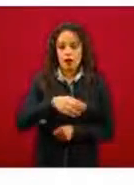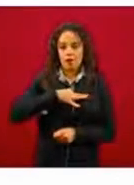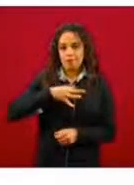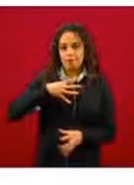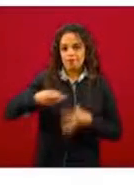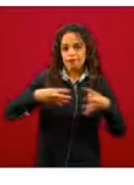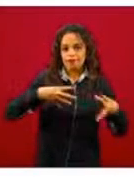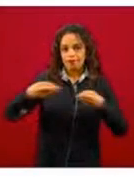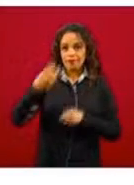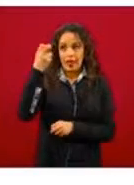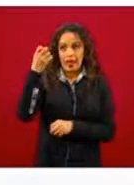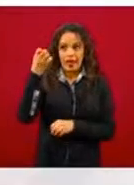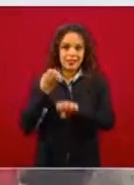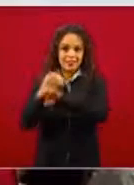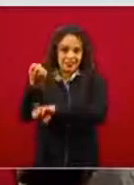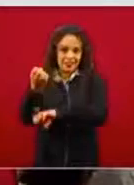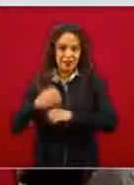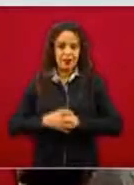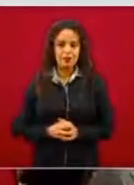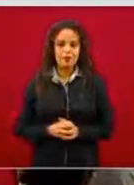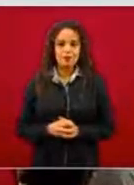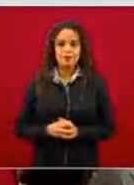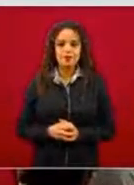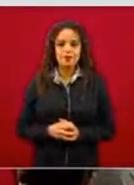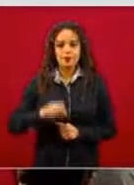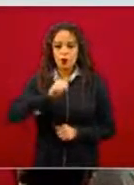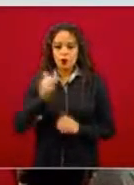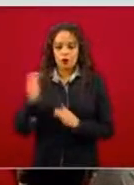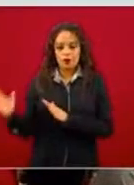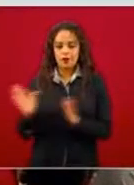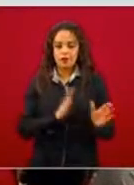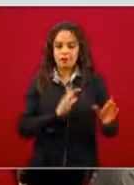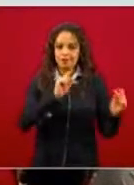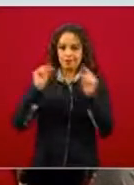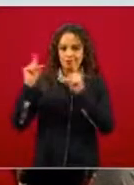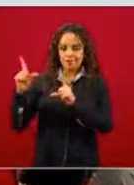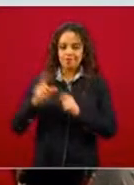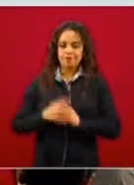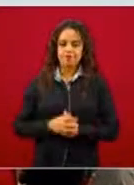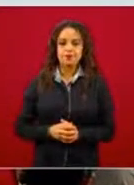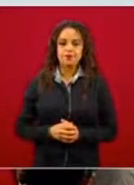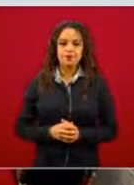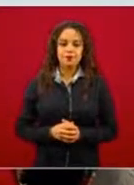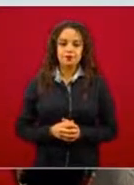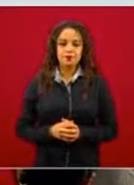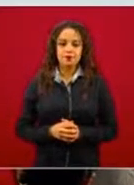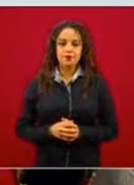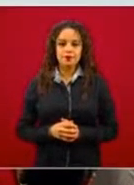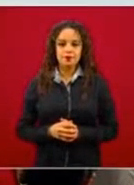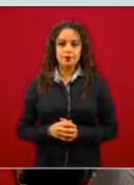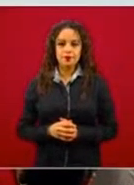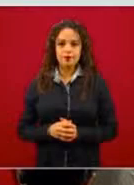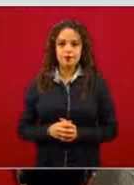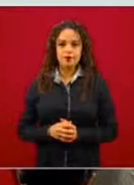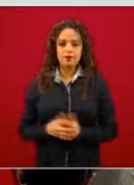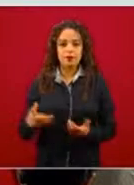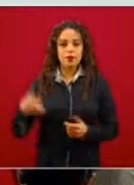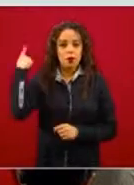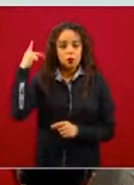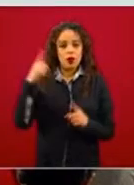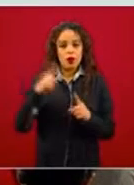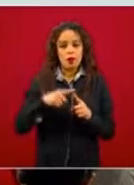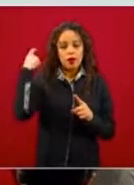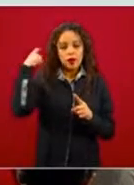be translated that the pandemic has been contained in Nayarit. Next one, please.